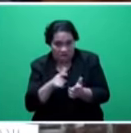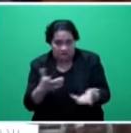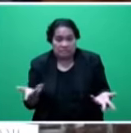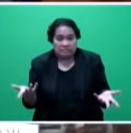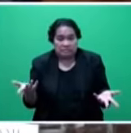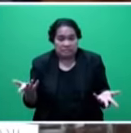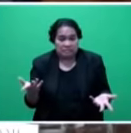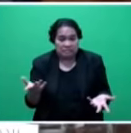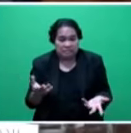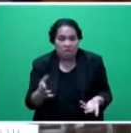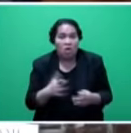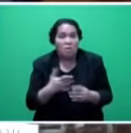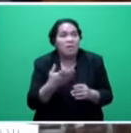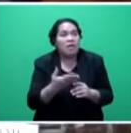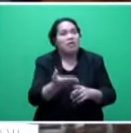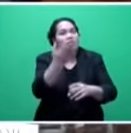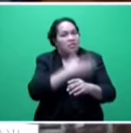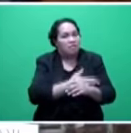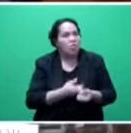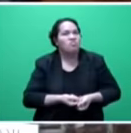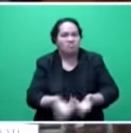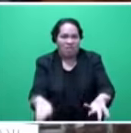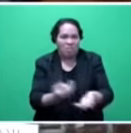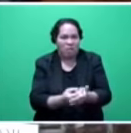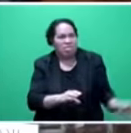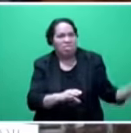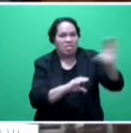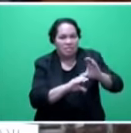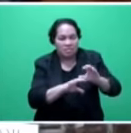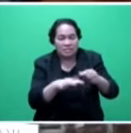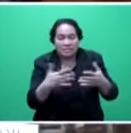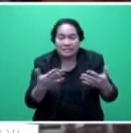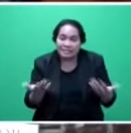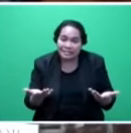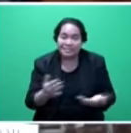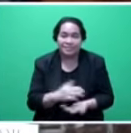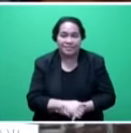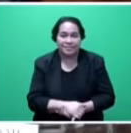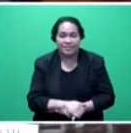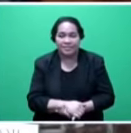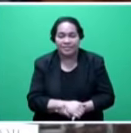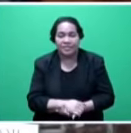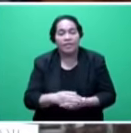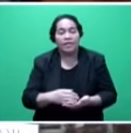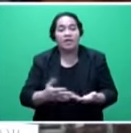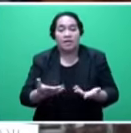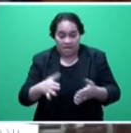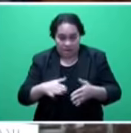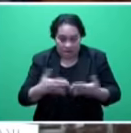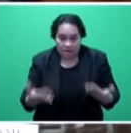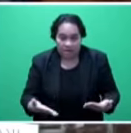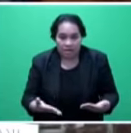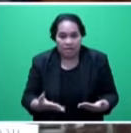earlier allocations were wasteful and has been largely the case of previous years. Well, Mr. Speaker, sir, this has been